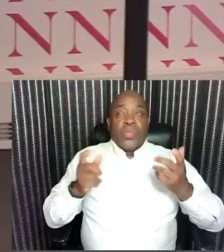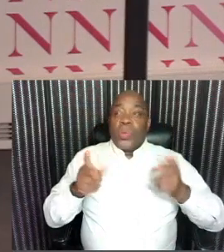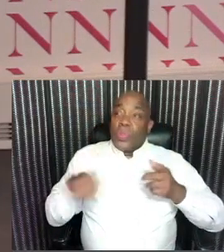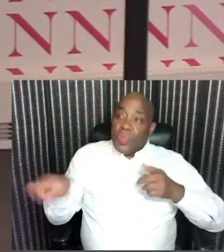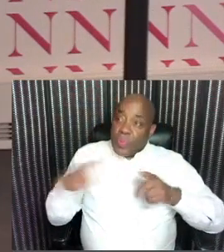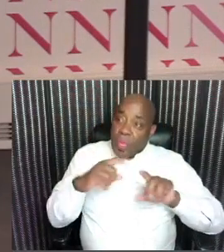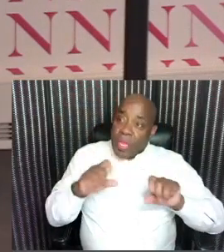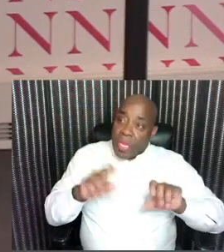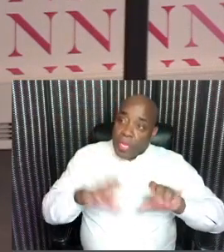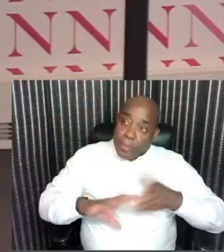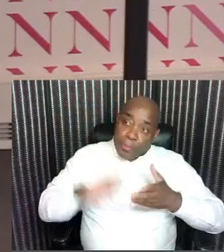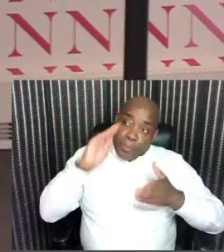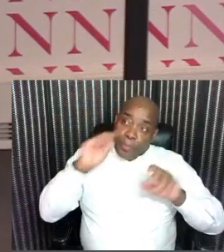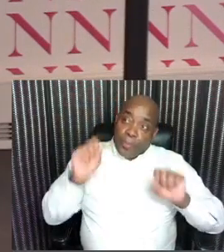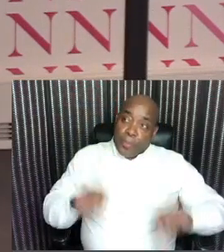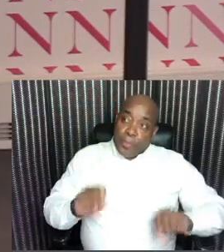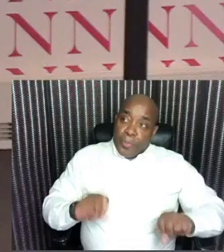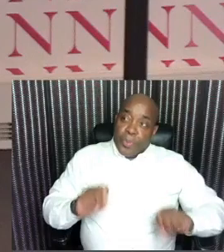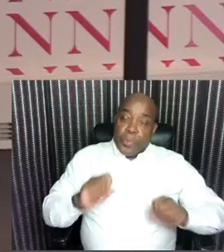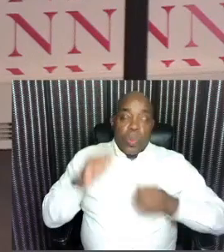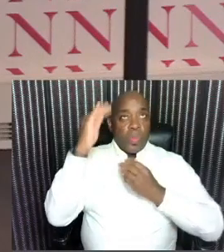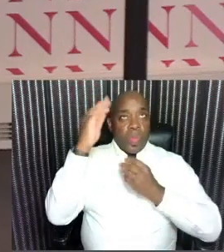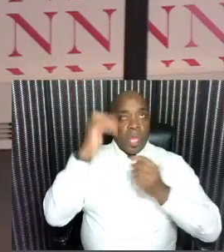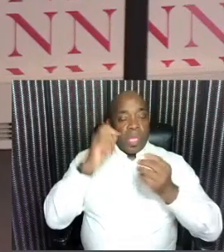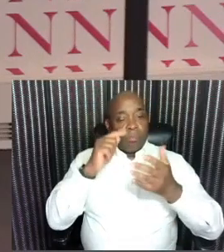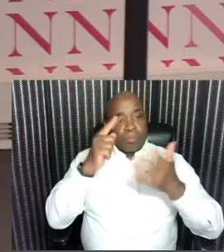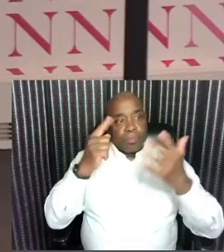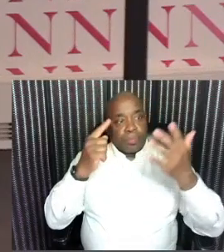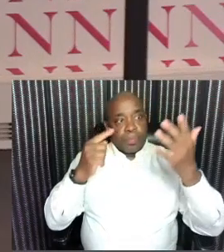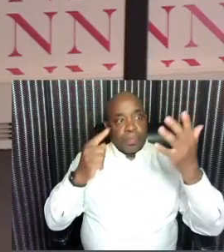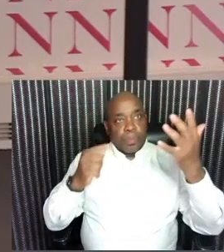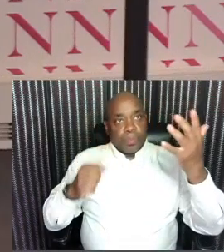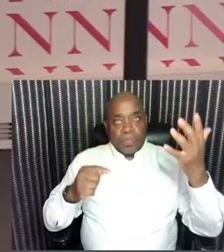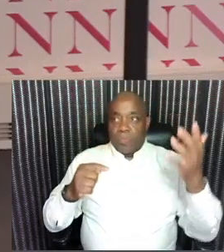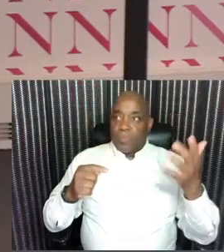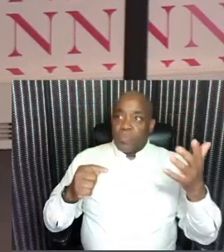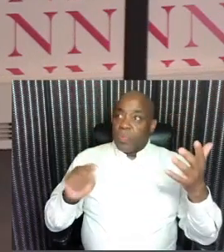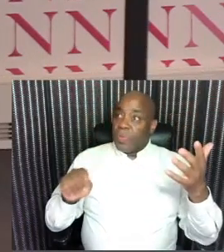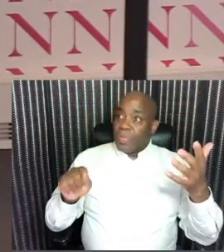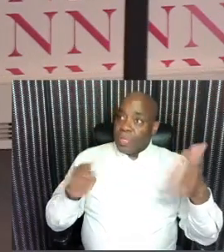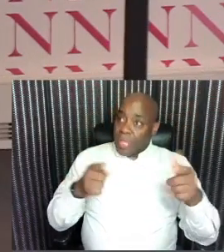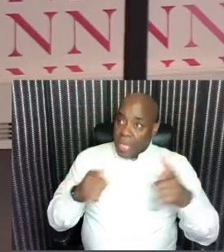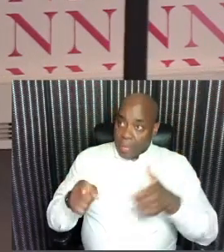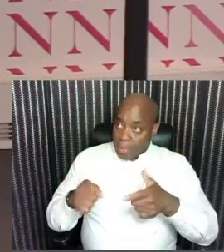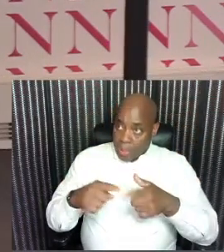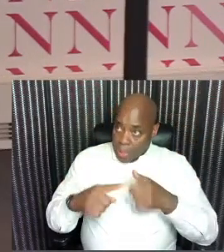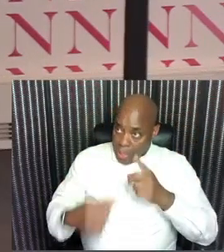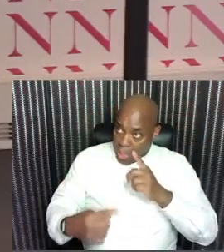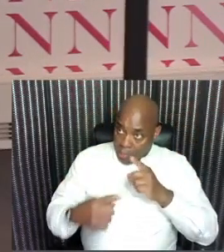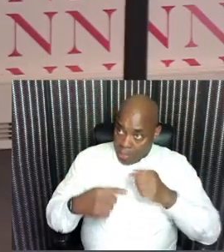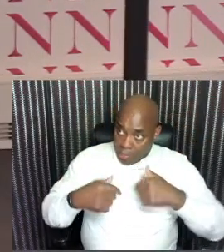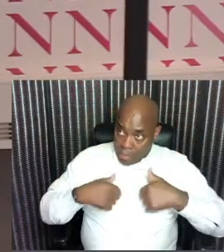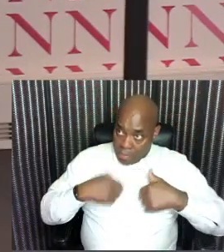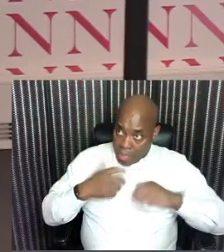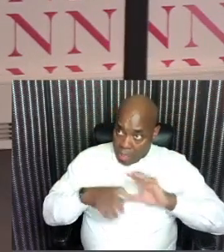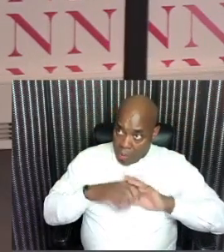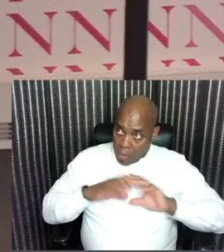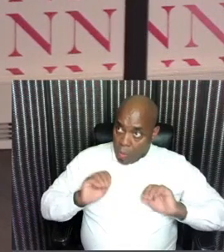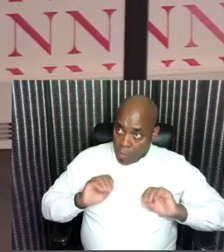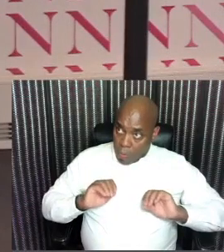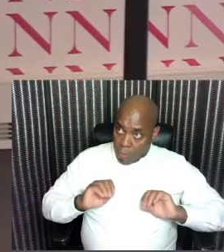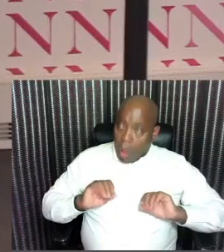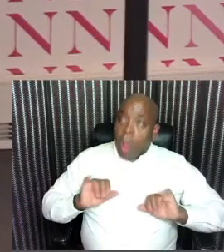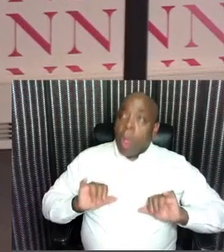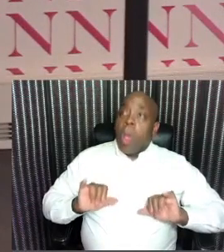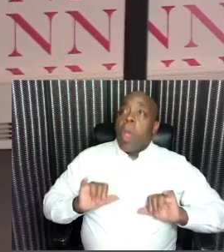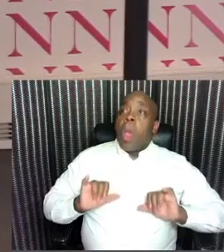through, this happened, this wasn't a, you know, an attack on my character, this person is working through some stuff.